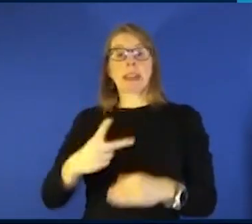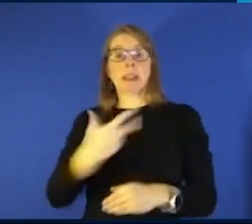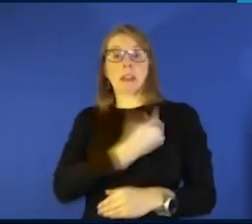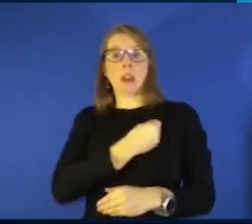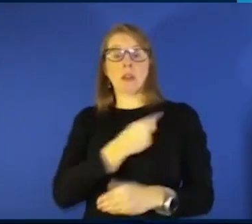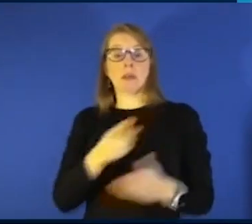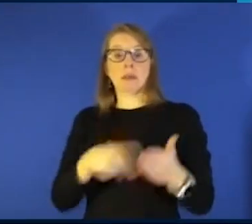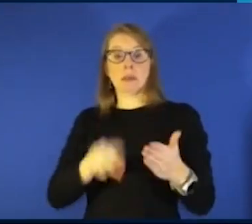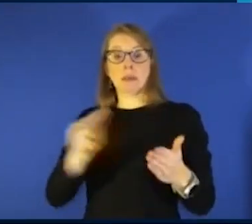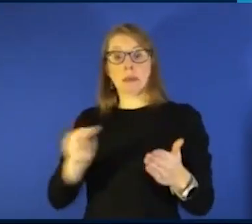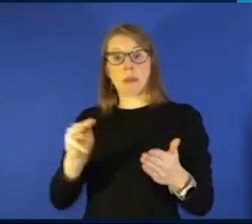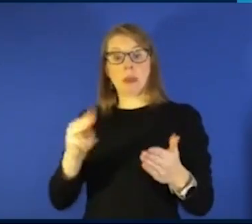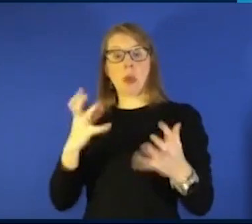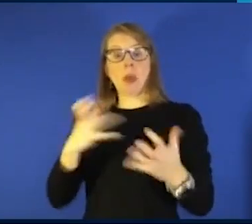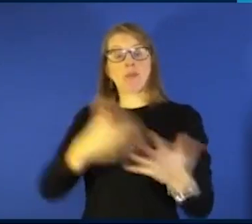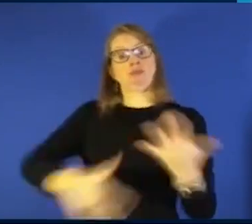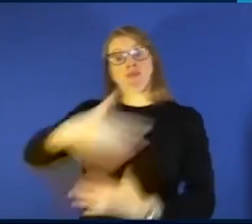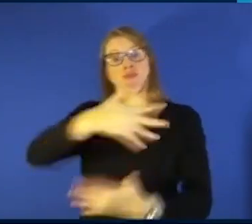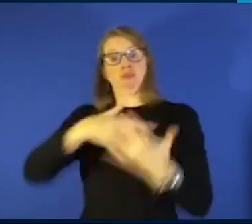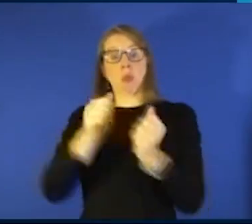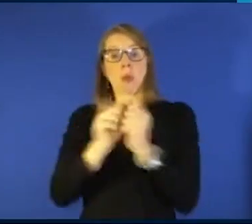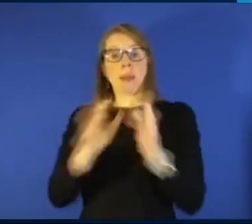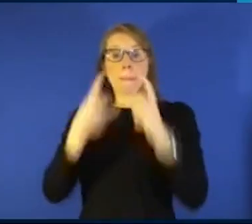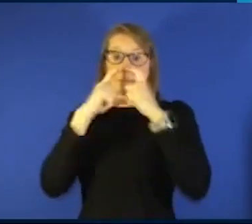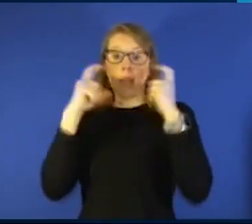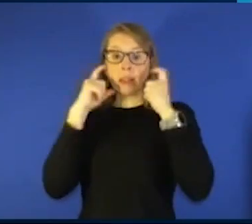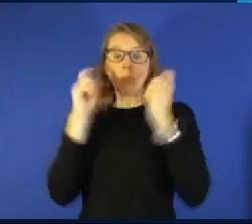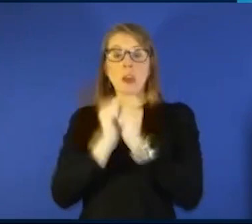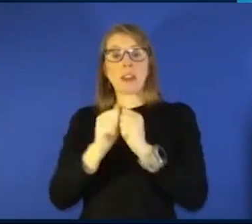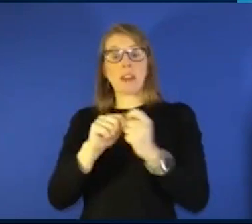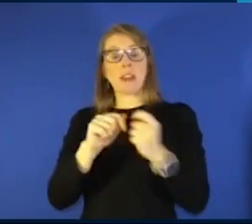together unmasked with the family and friends over the